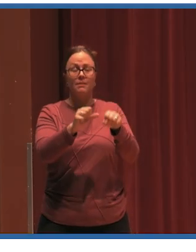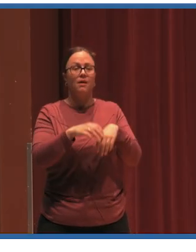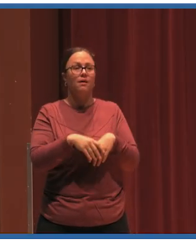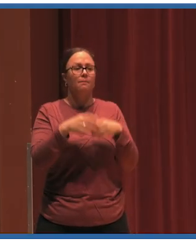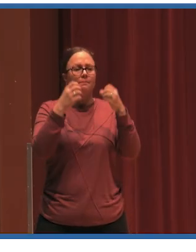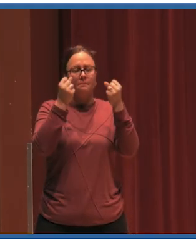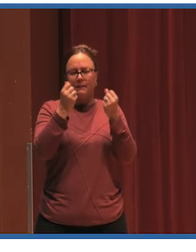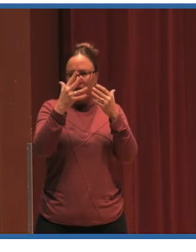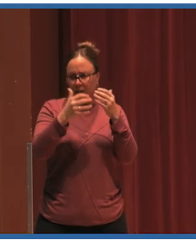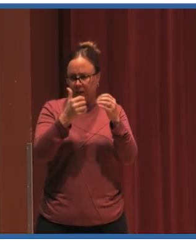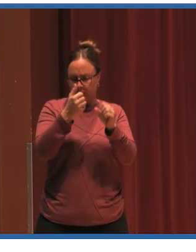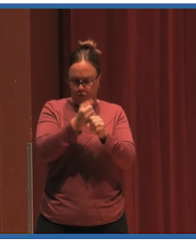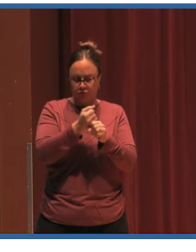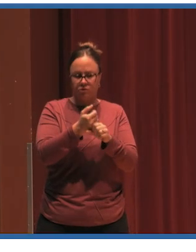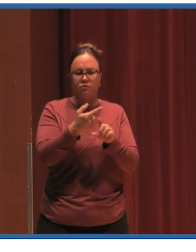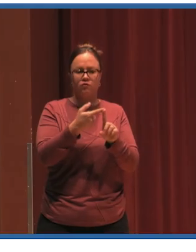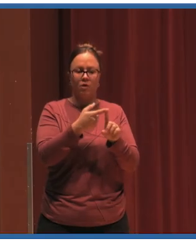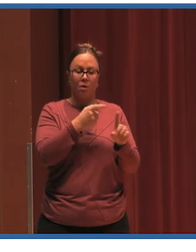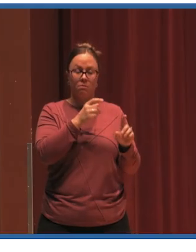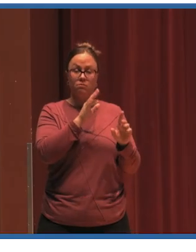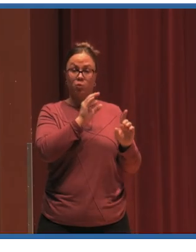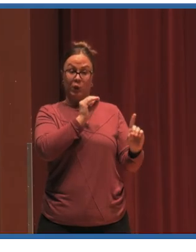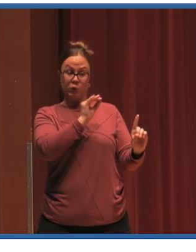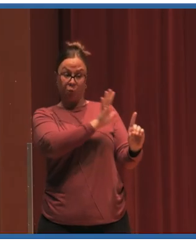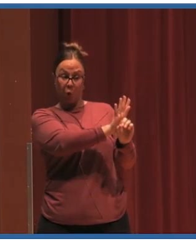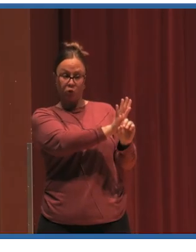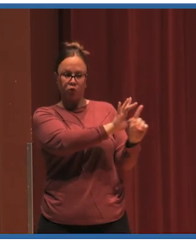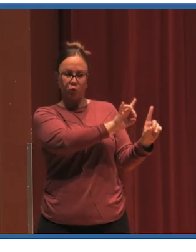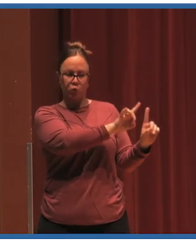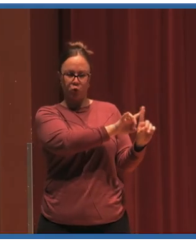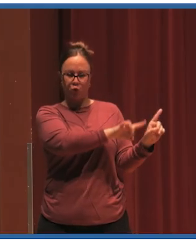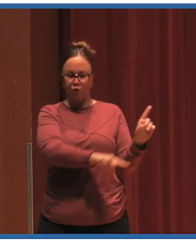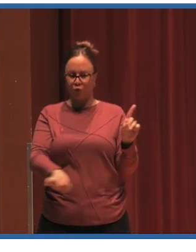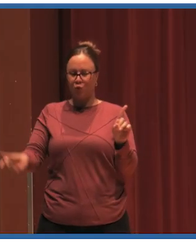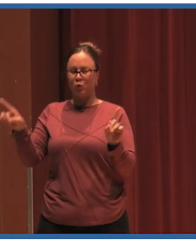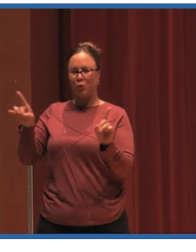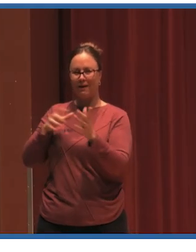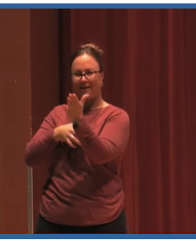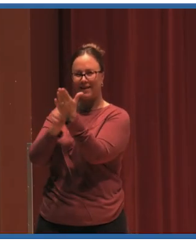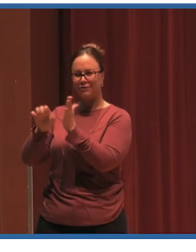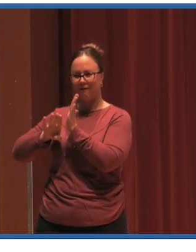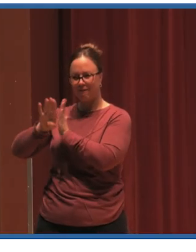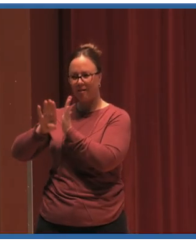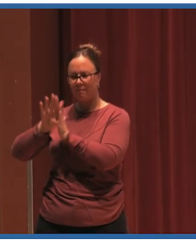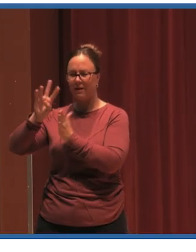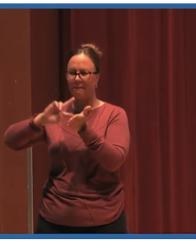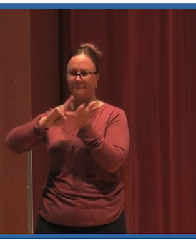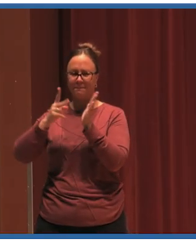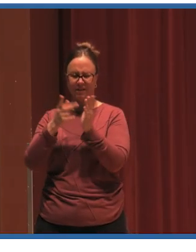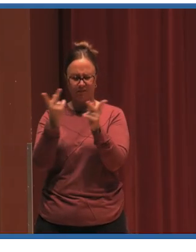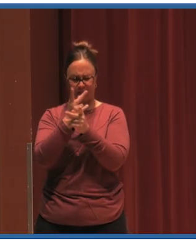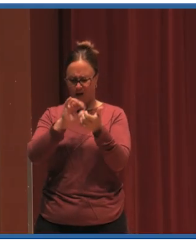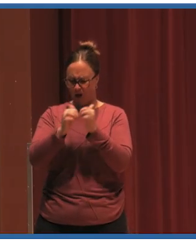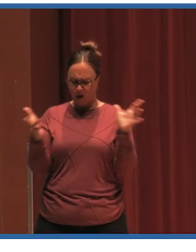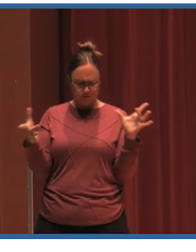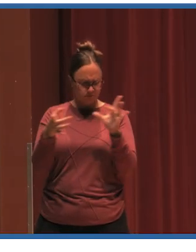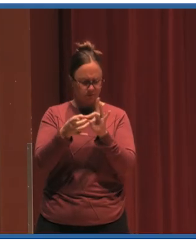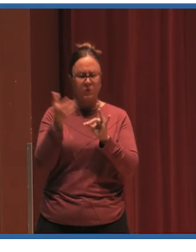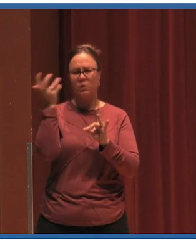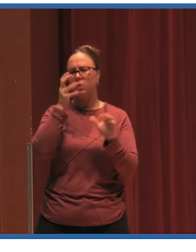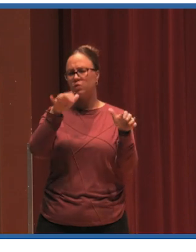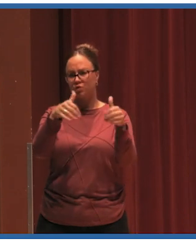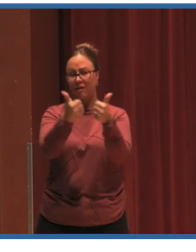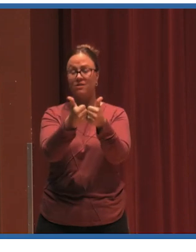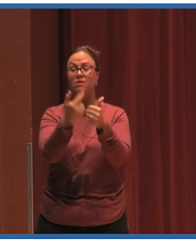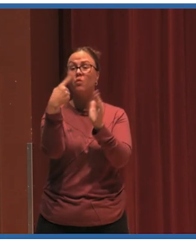between exposure to risk factors and cancer development, which makes it very difficult to prove connections. Again, for example, lung cancer may not occur